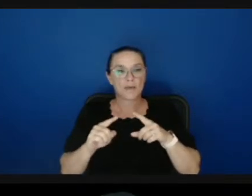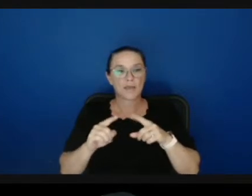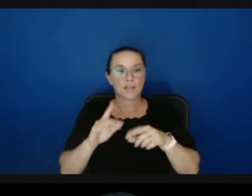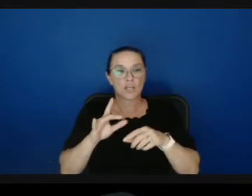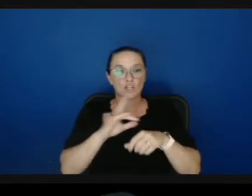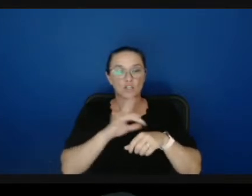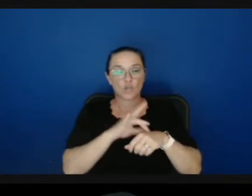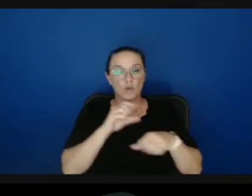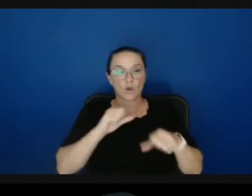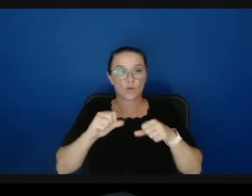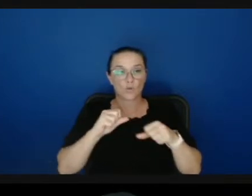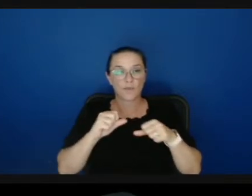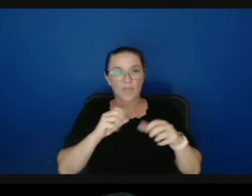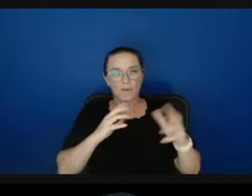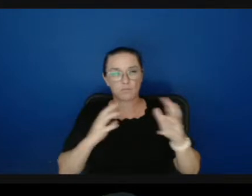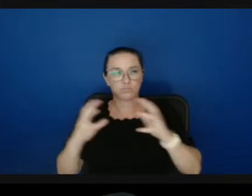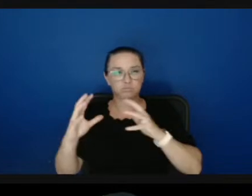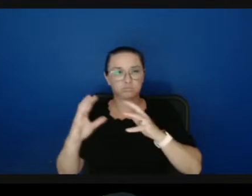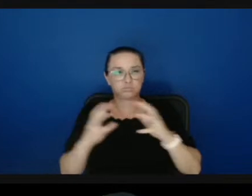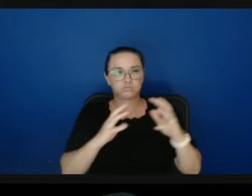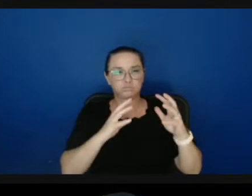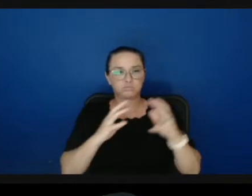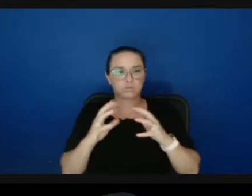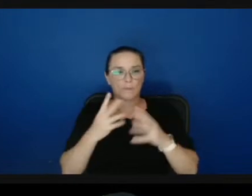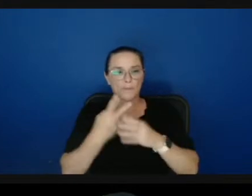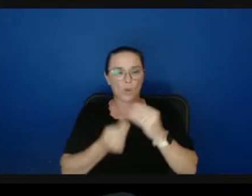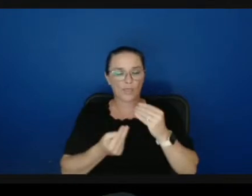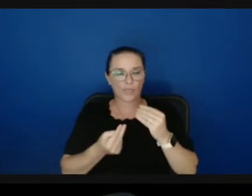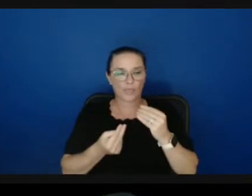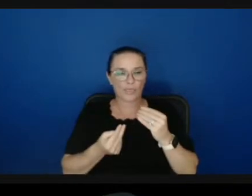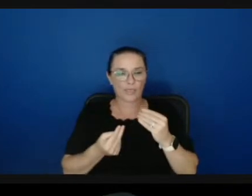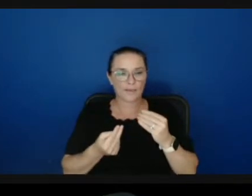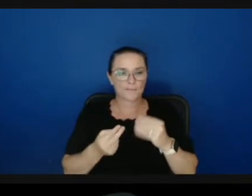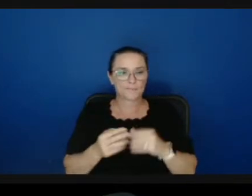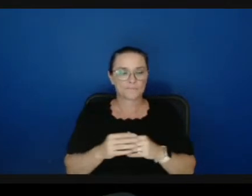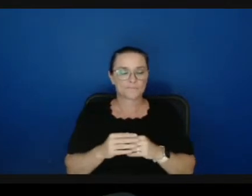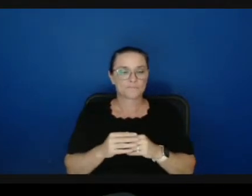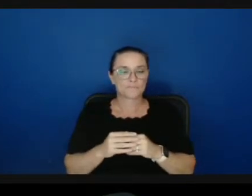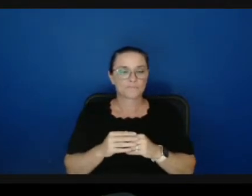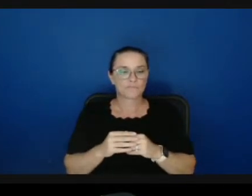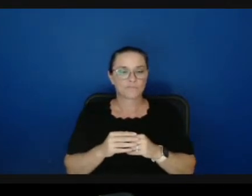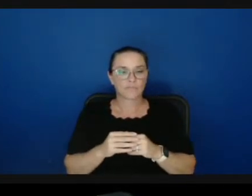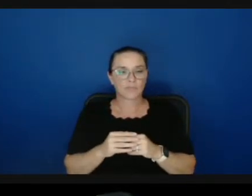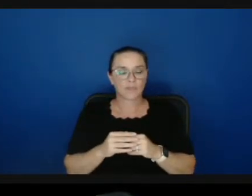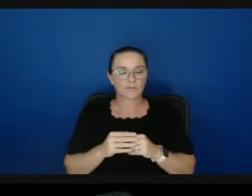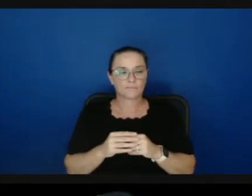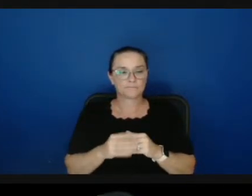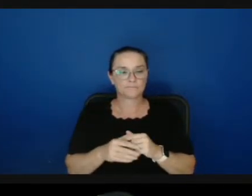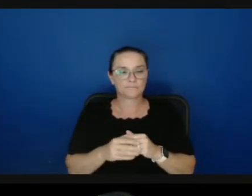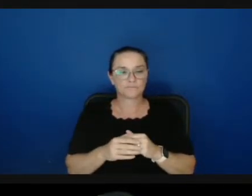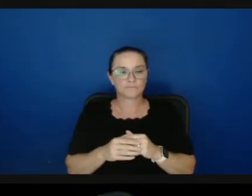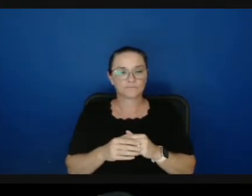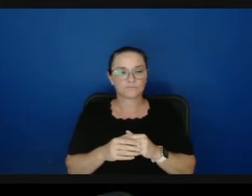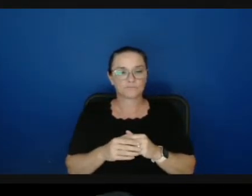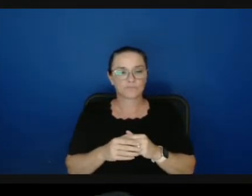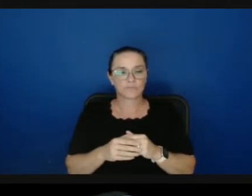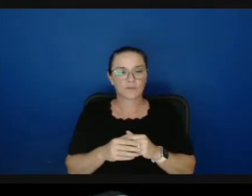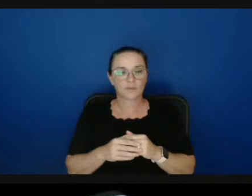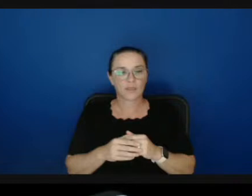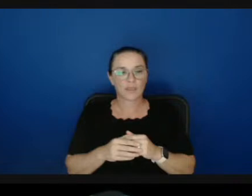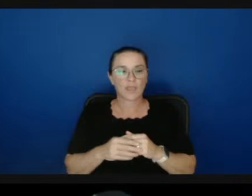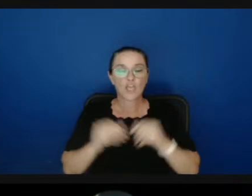both swaying together. So it's kind of just like giving it a nice big gentle rock all across the board there. So you